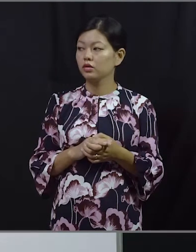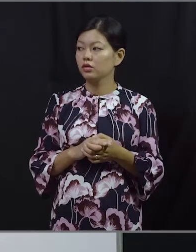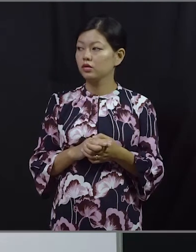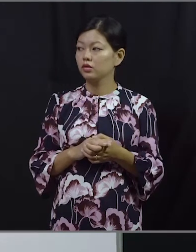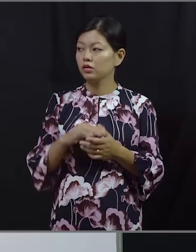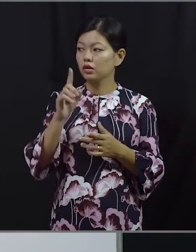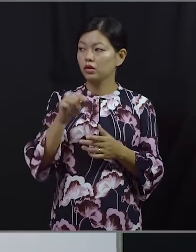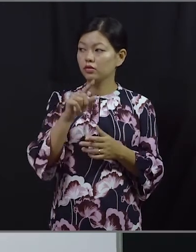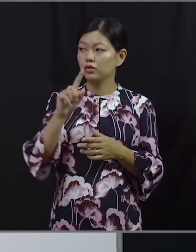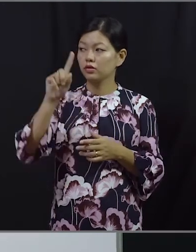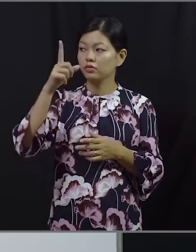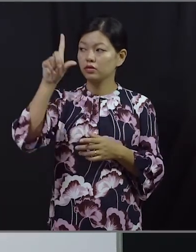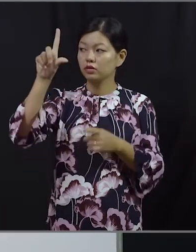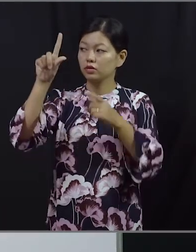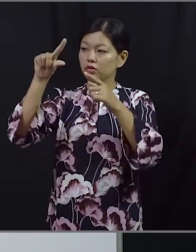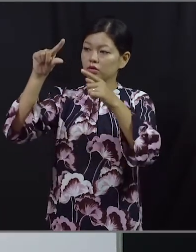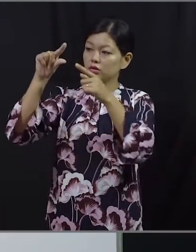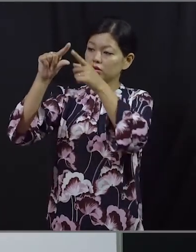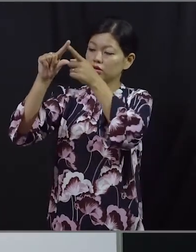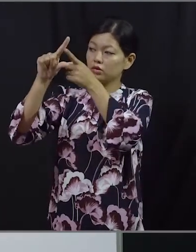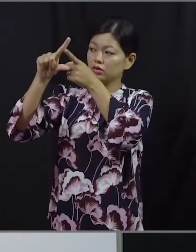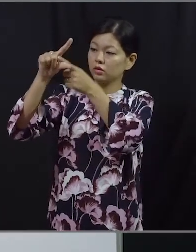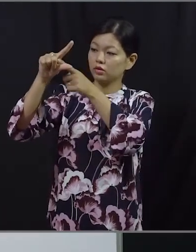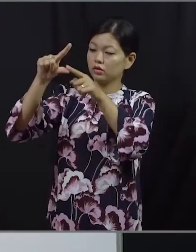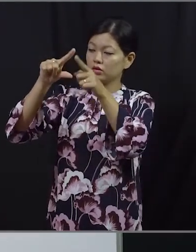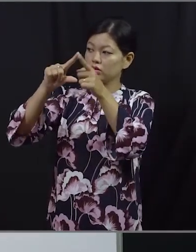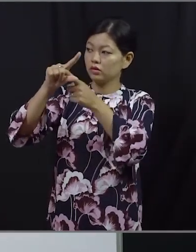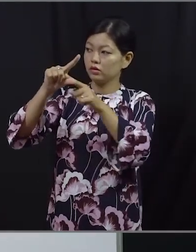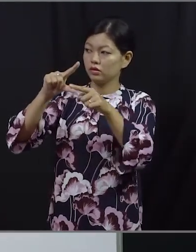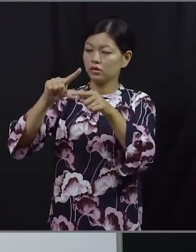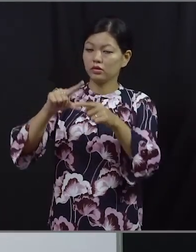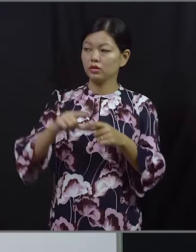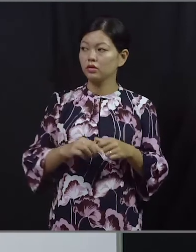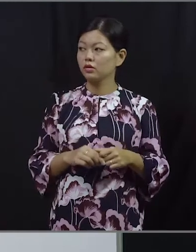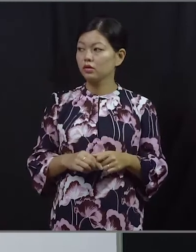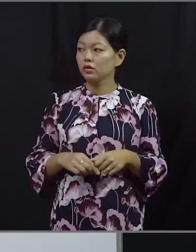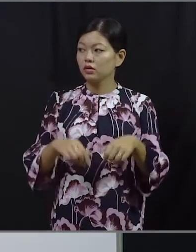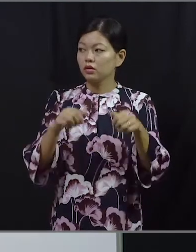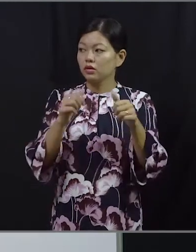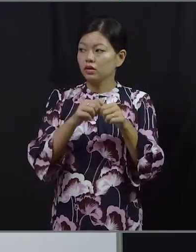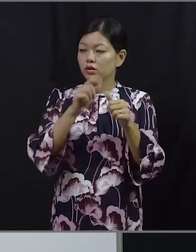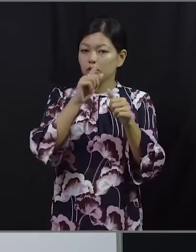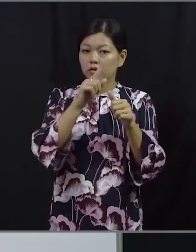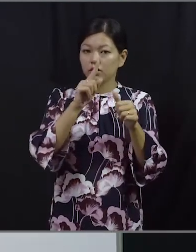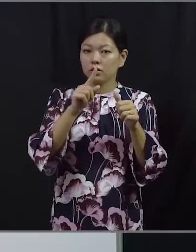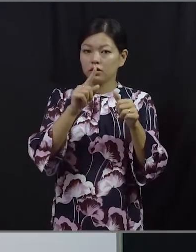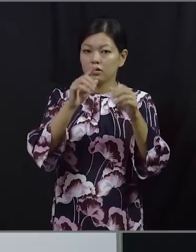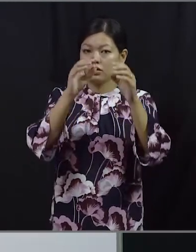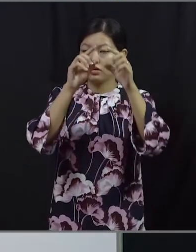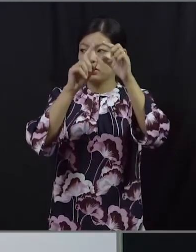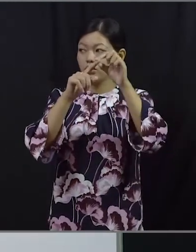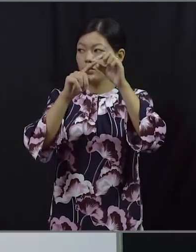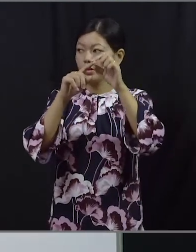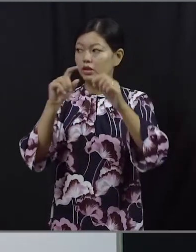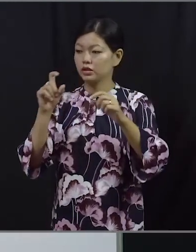alpha is here, right? So we have to consider the triangle A double dash Q and C dash. So from here, A double dash Q